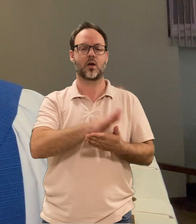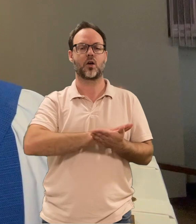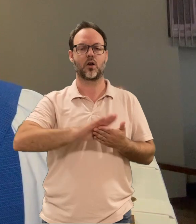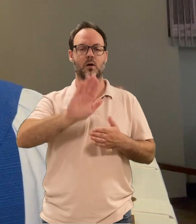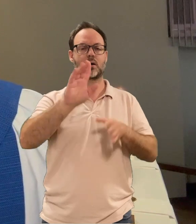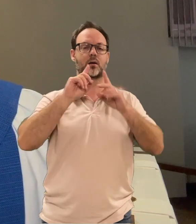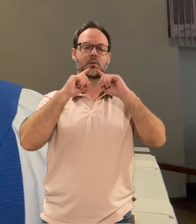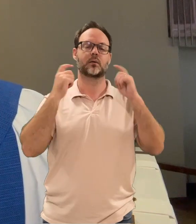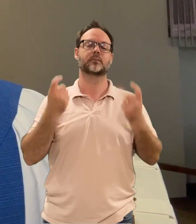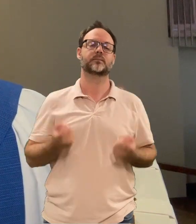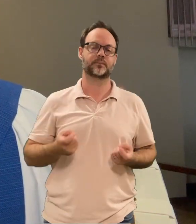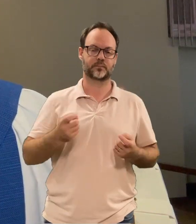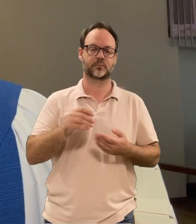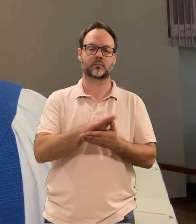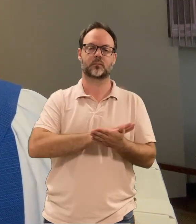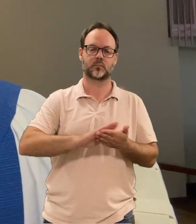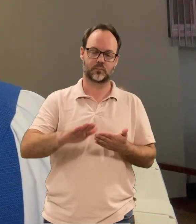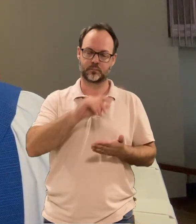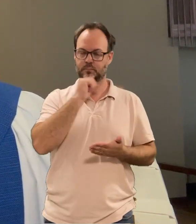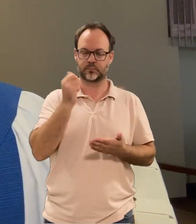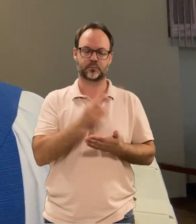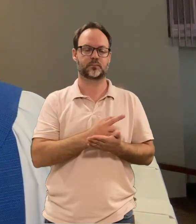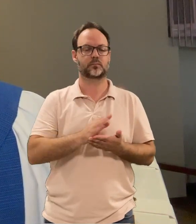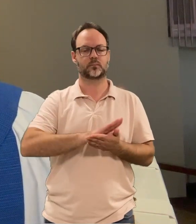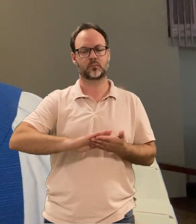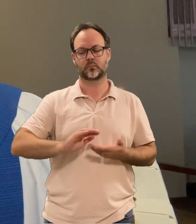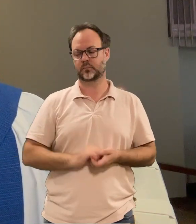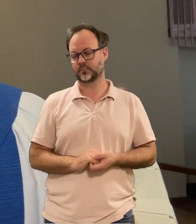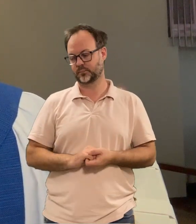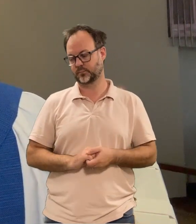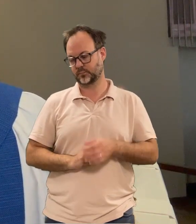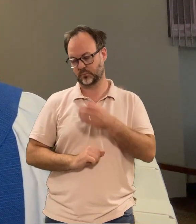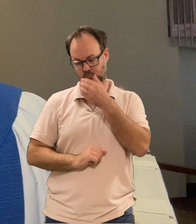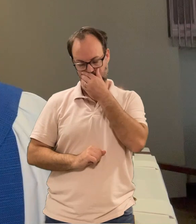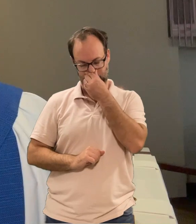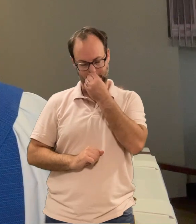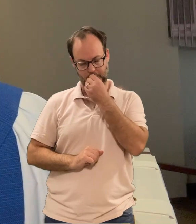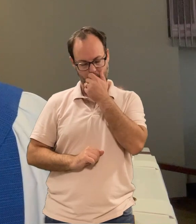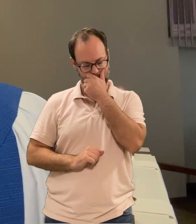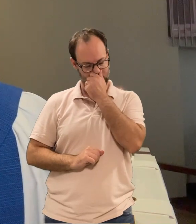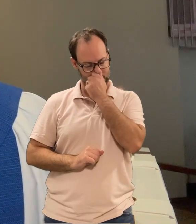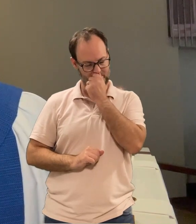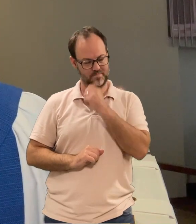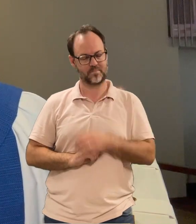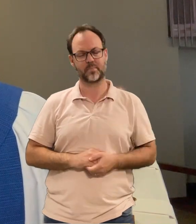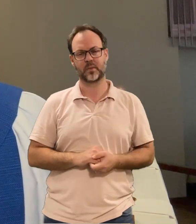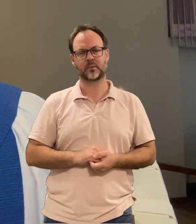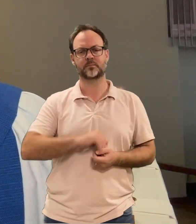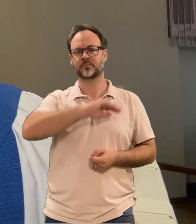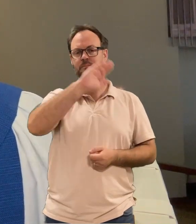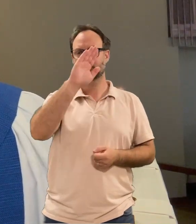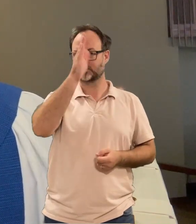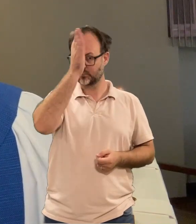just, and he will forgive your sins and cleanse you from all unrighteousness.